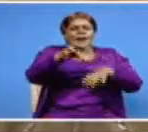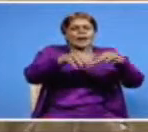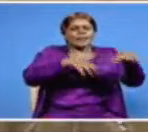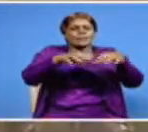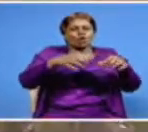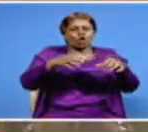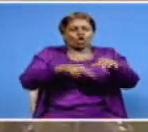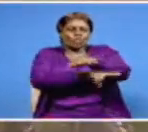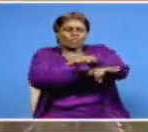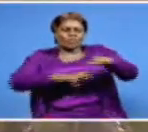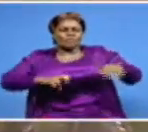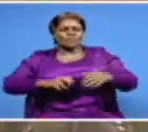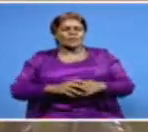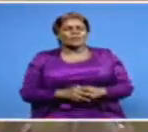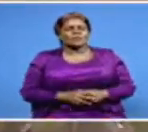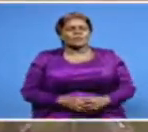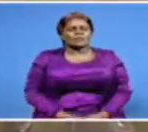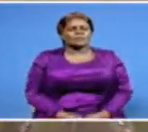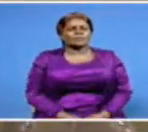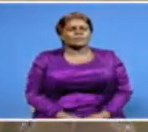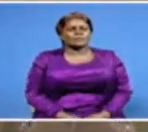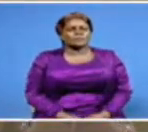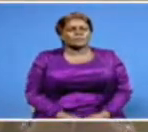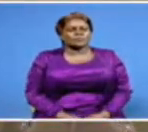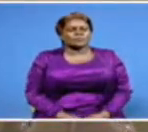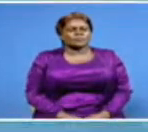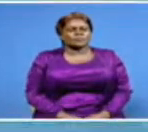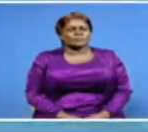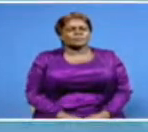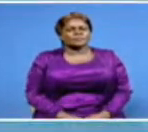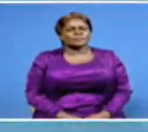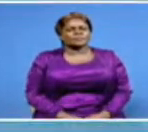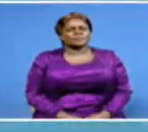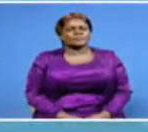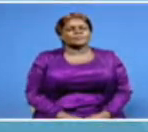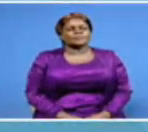Clement Masombo, KTN News.